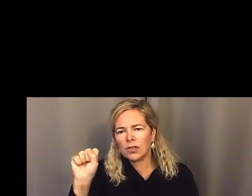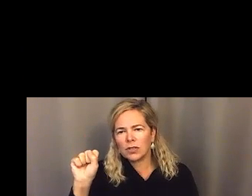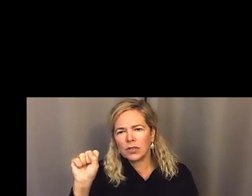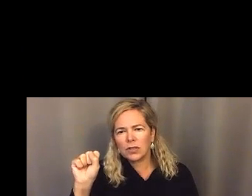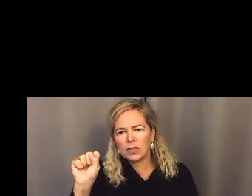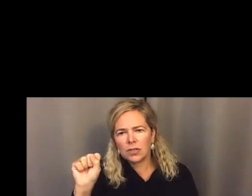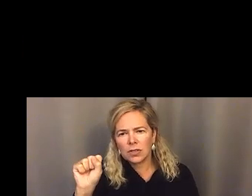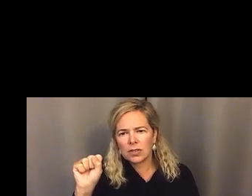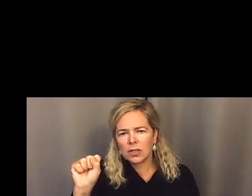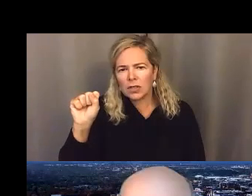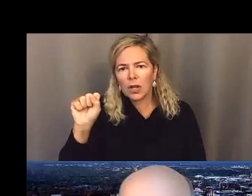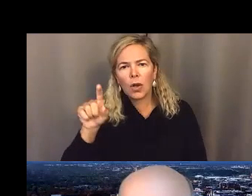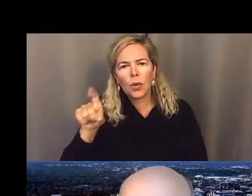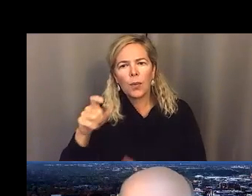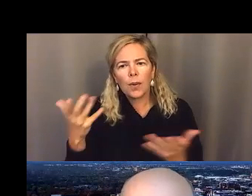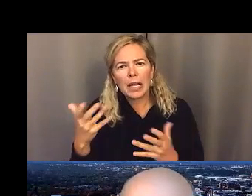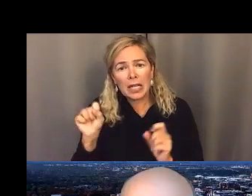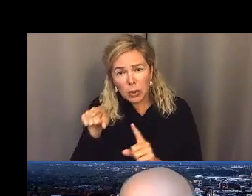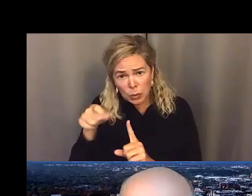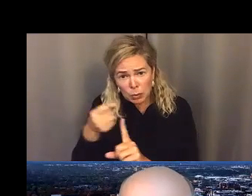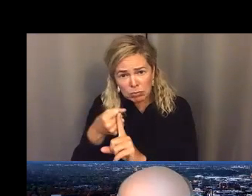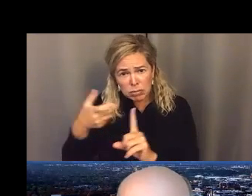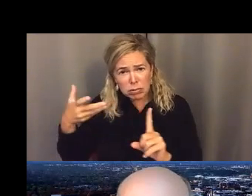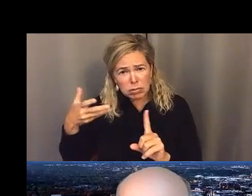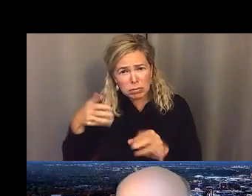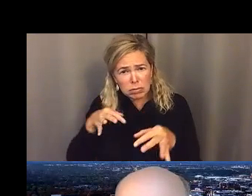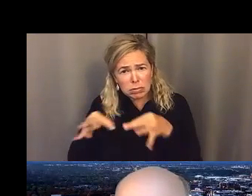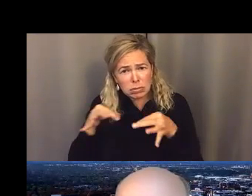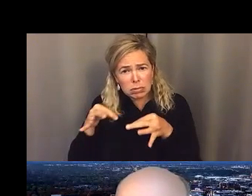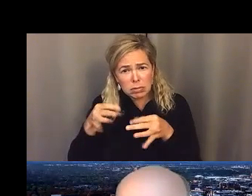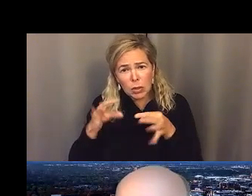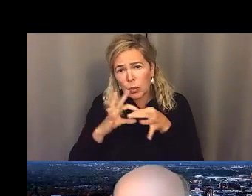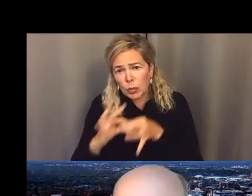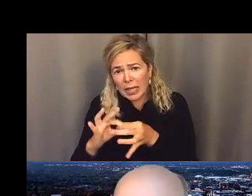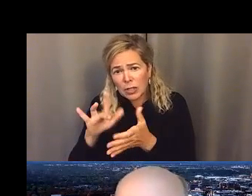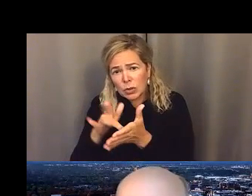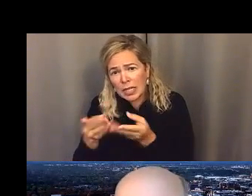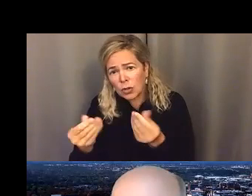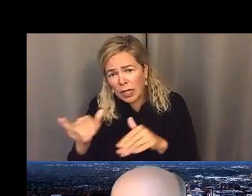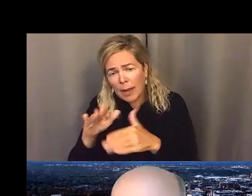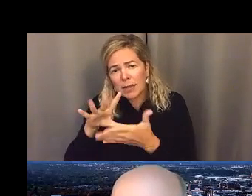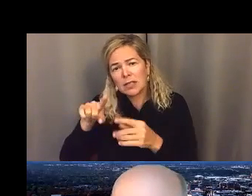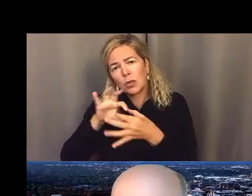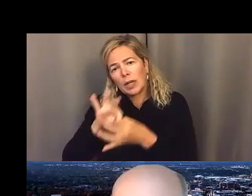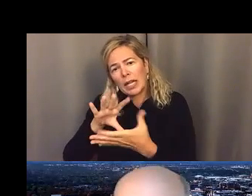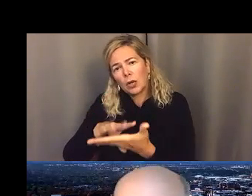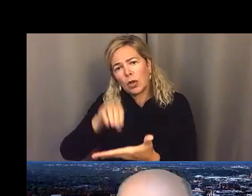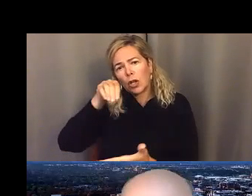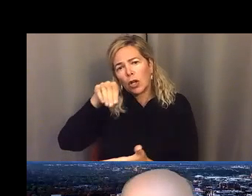The question is, can you elaborate on the discussions with Central Campus about learning pods and utilization of classroom